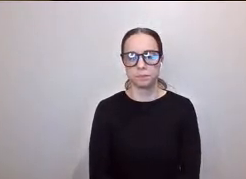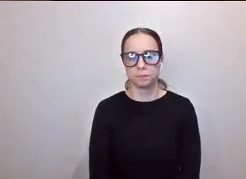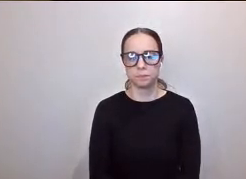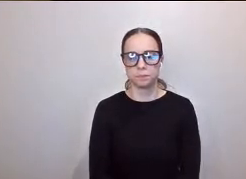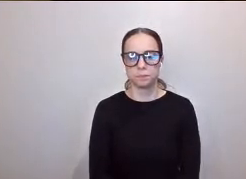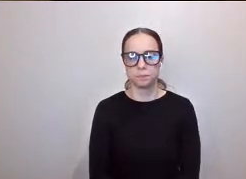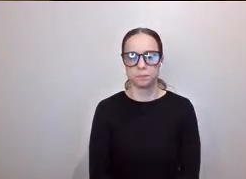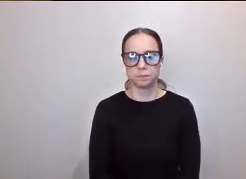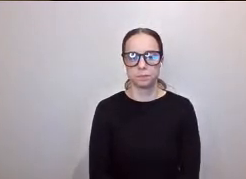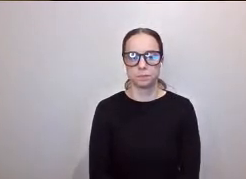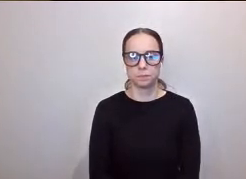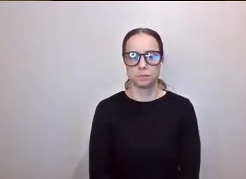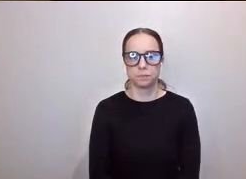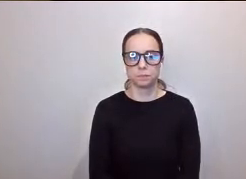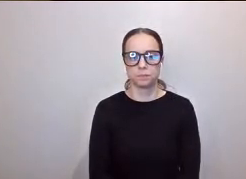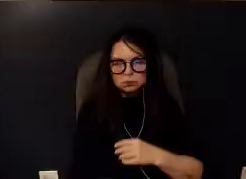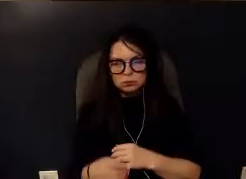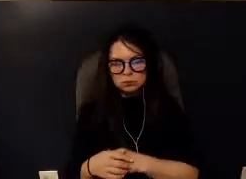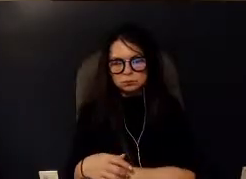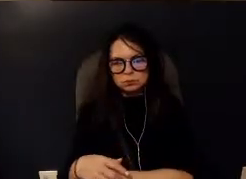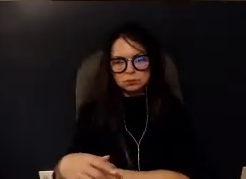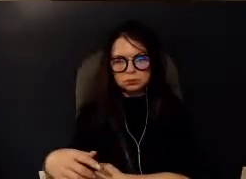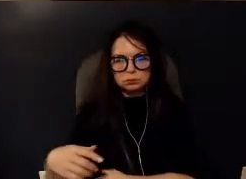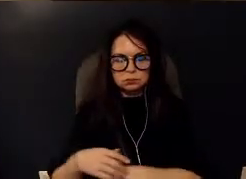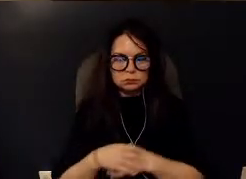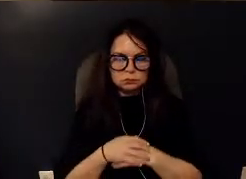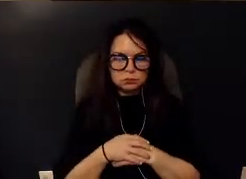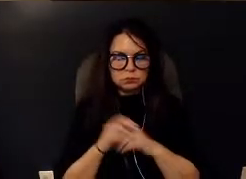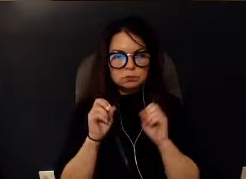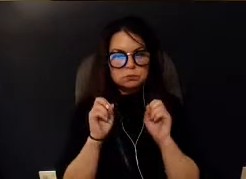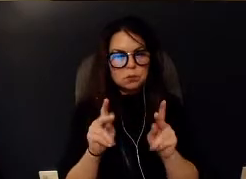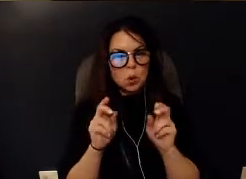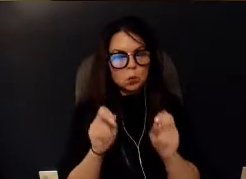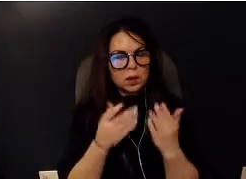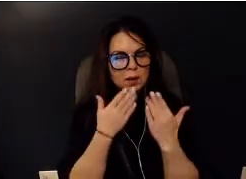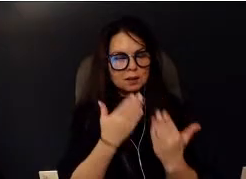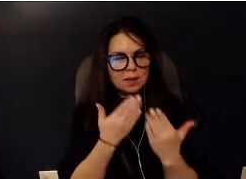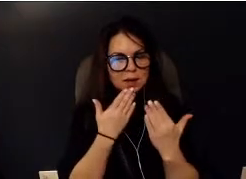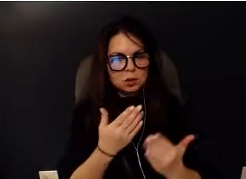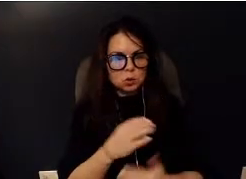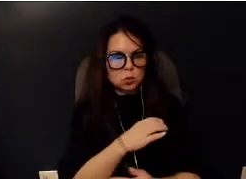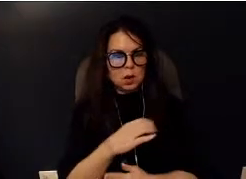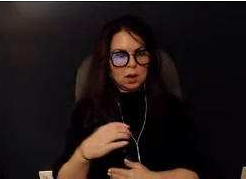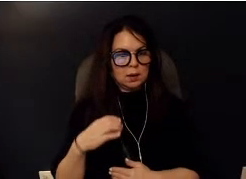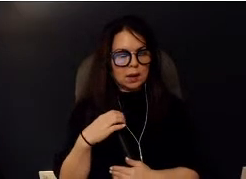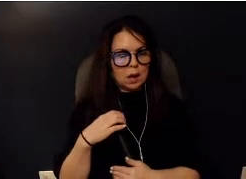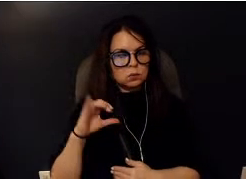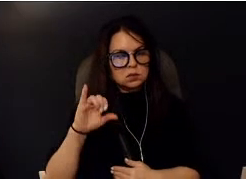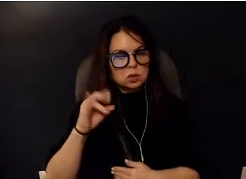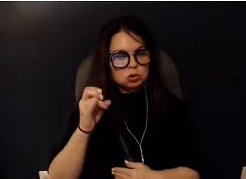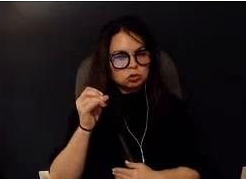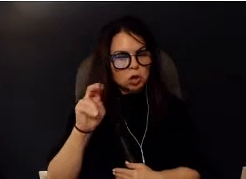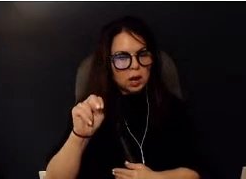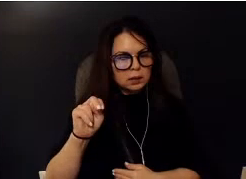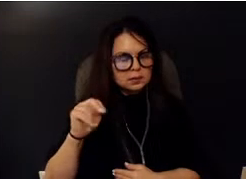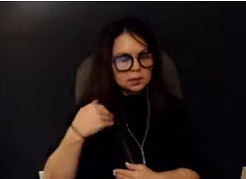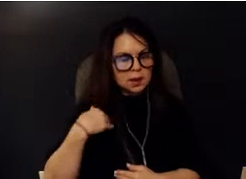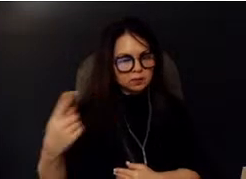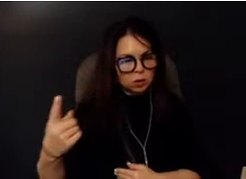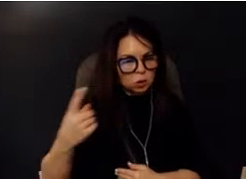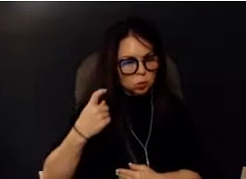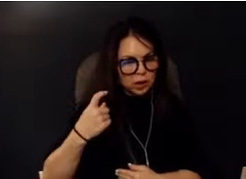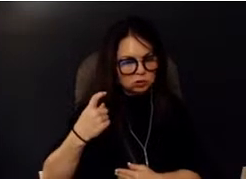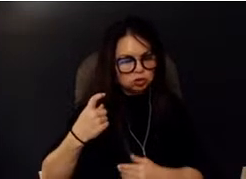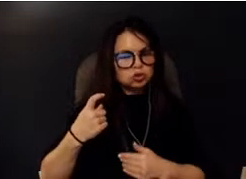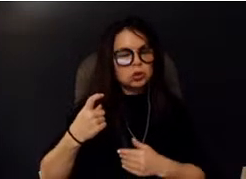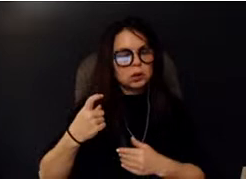Okay, thank you. And then it looks like Councilmember Johnson has a question. And then back to Jenkins and Osman with comments. Councilmember Johnson. Thank you, Madam